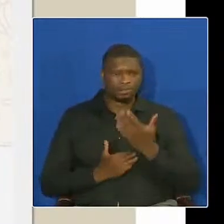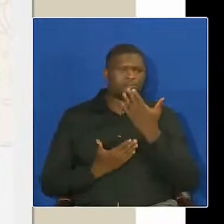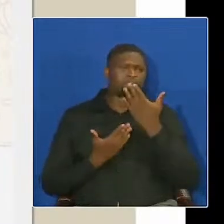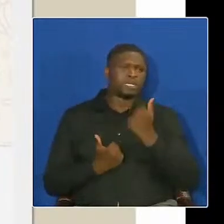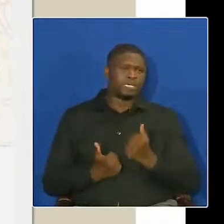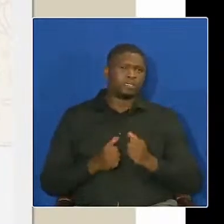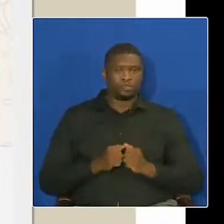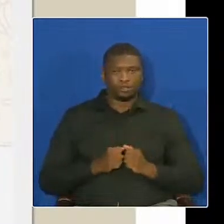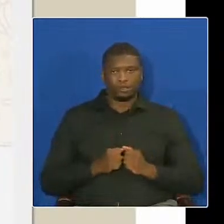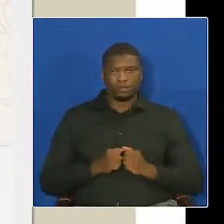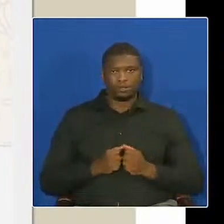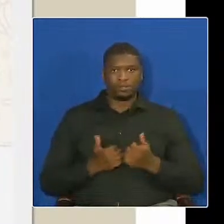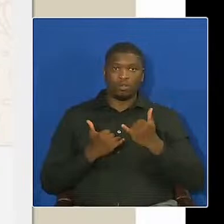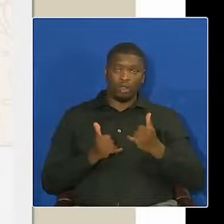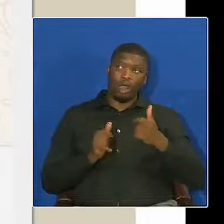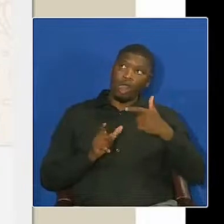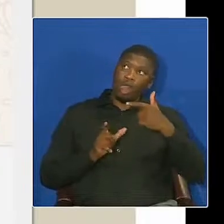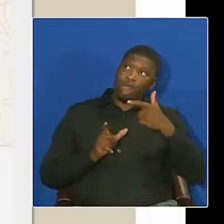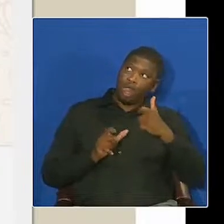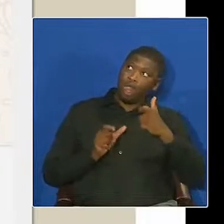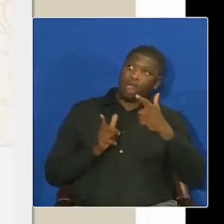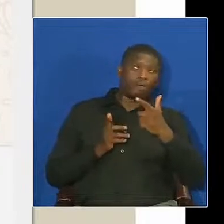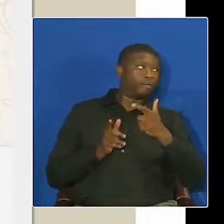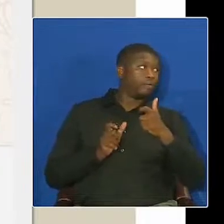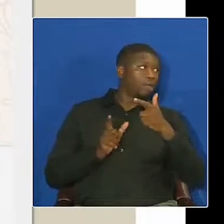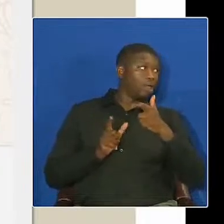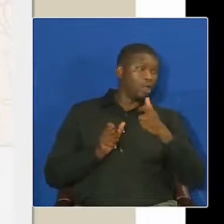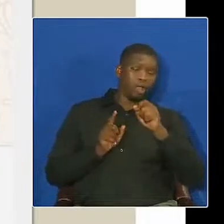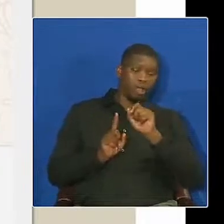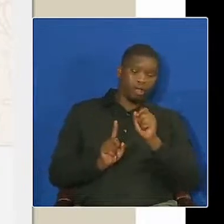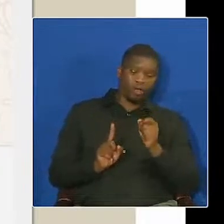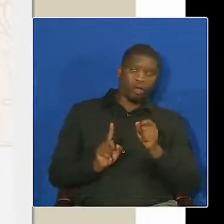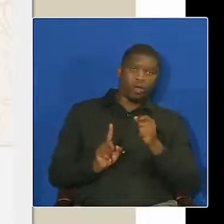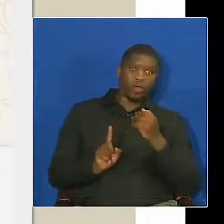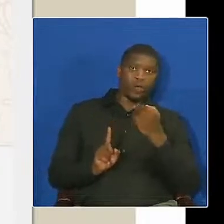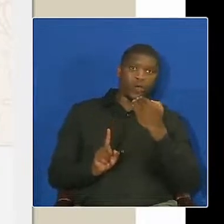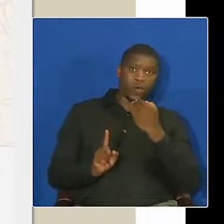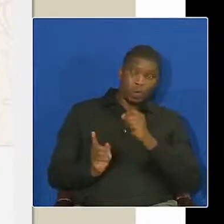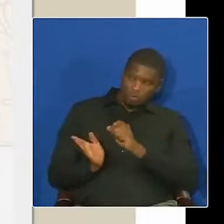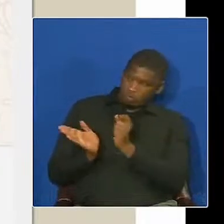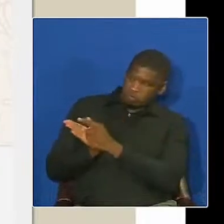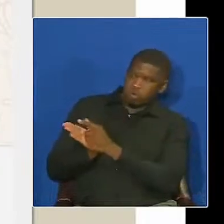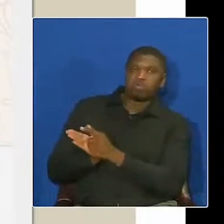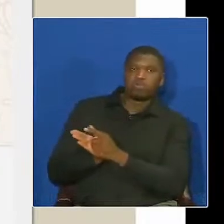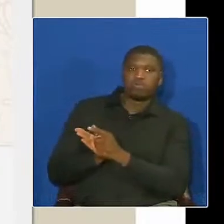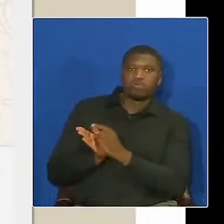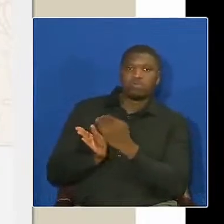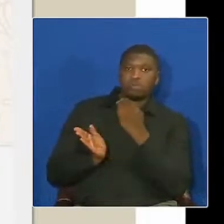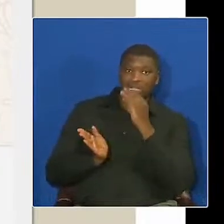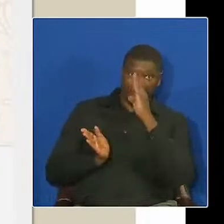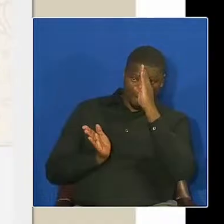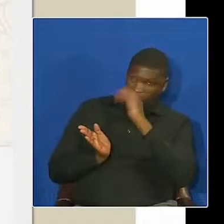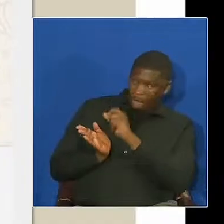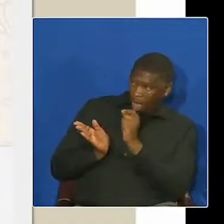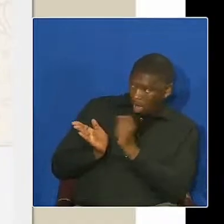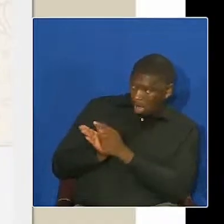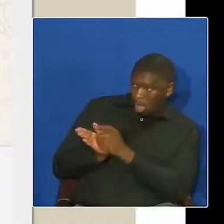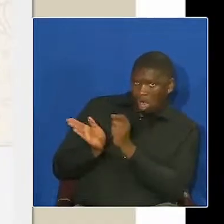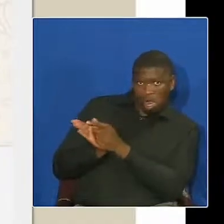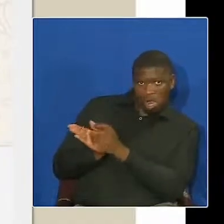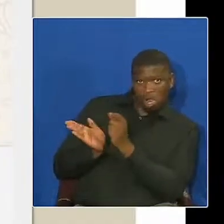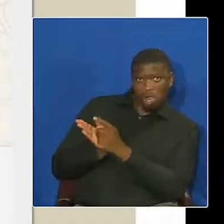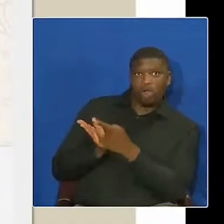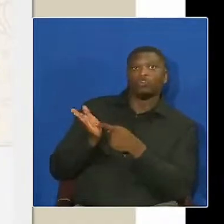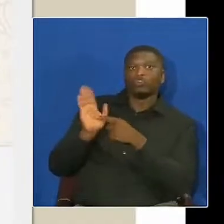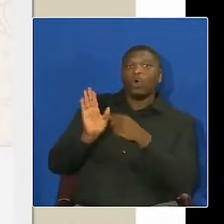the screenshot is sent to Mr. Matlala by Brown Mokgotsi as proof